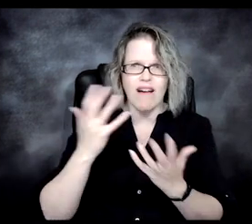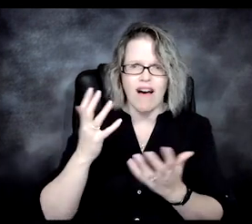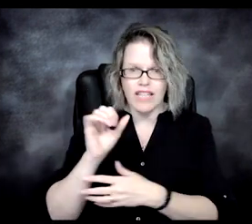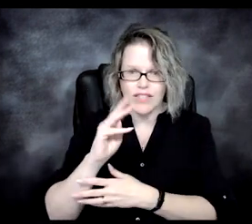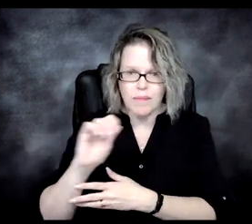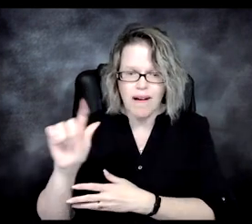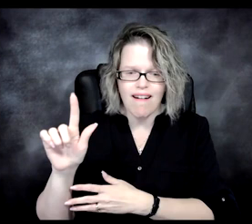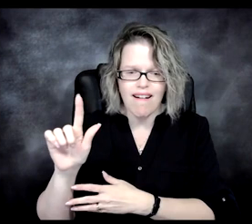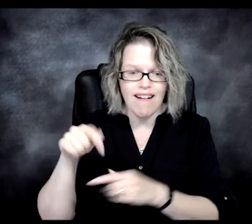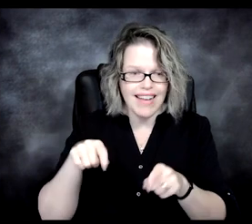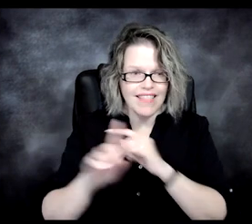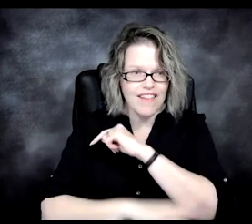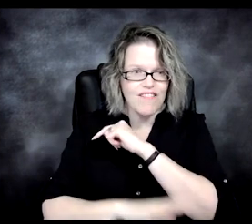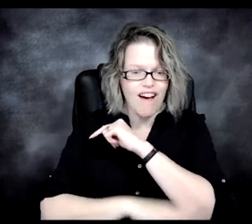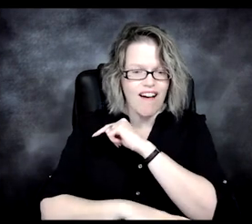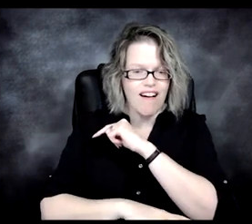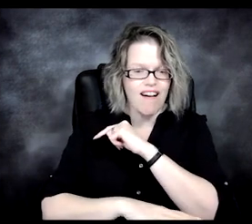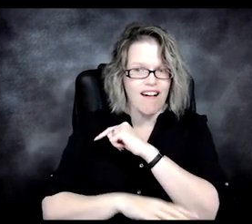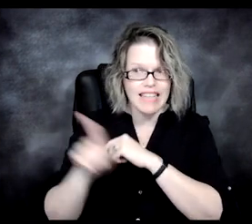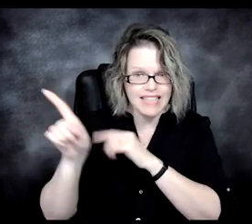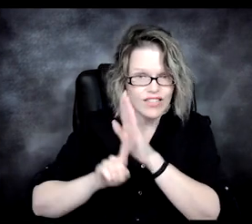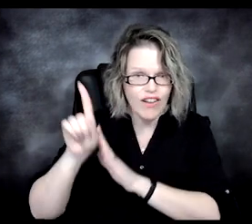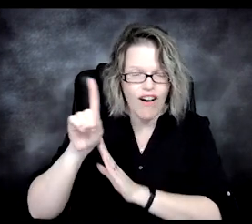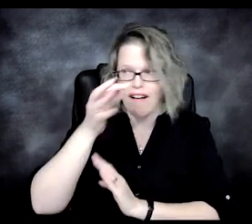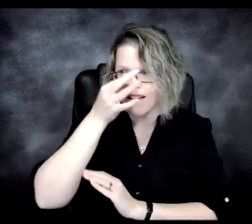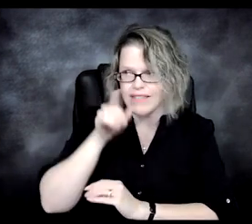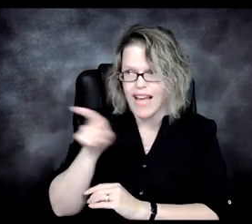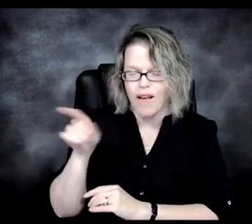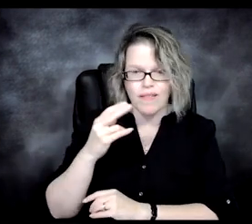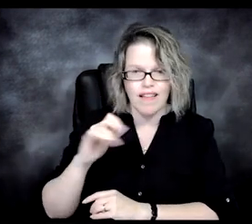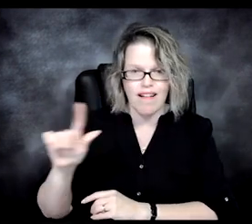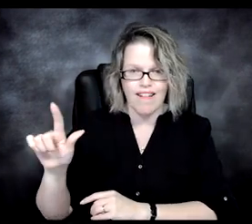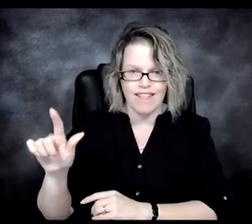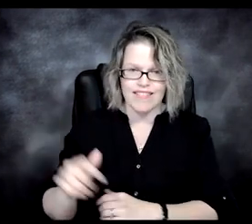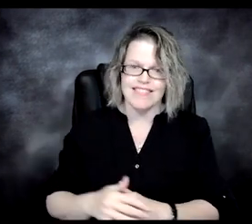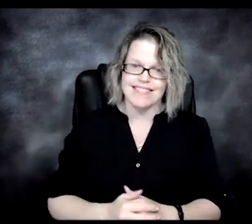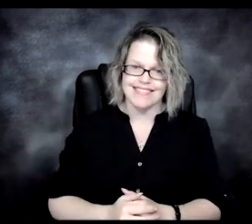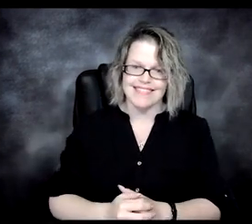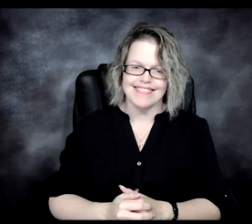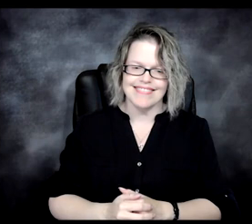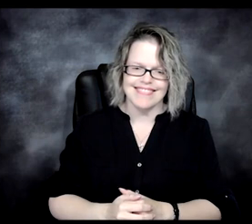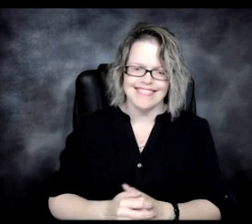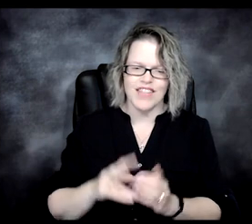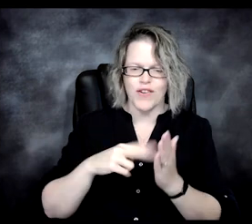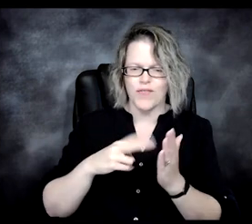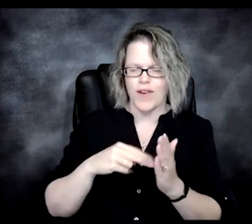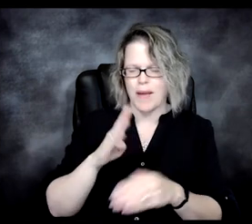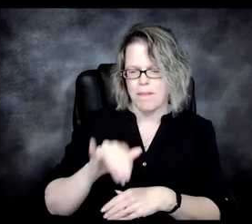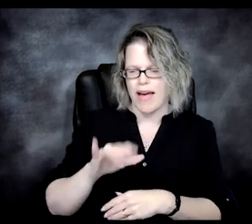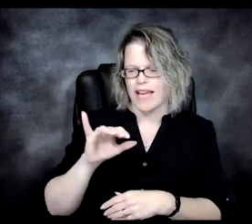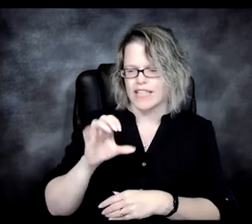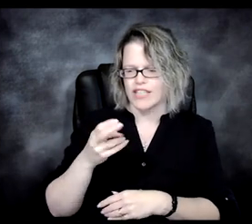Call Jamal in the fall. He's tall down the hall. read by Charlie